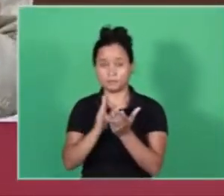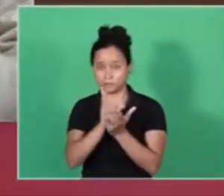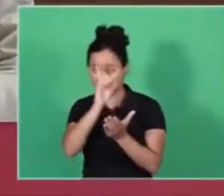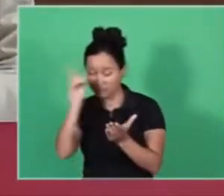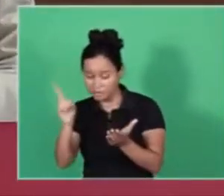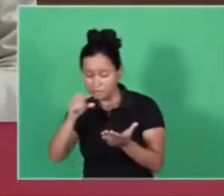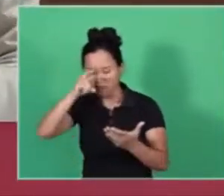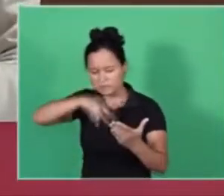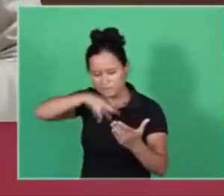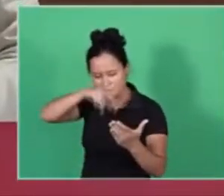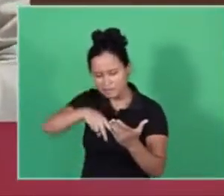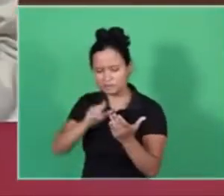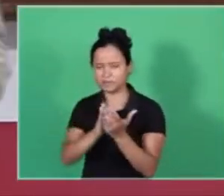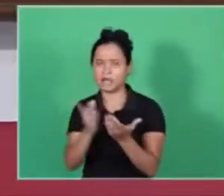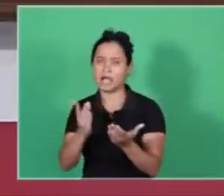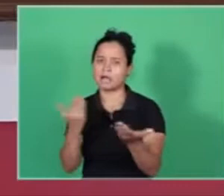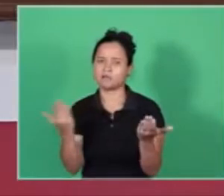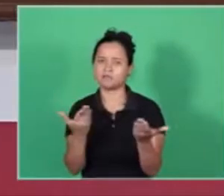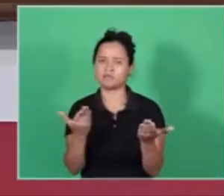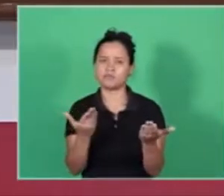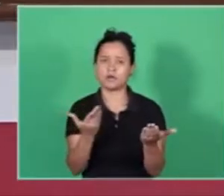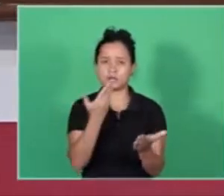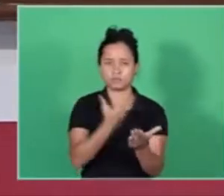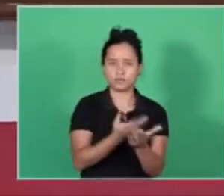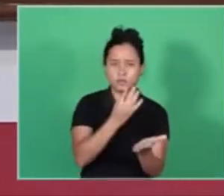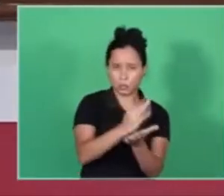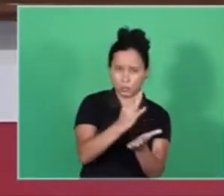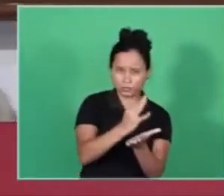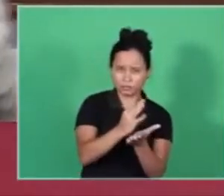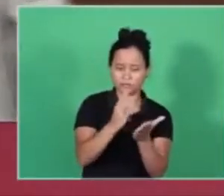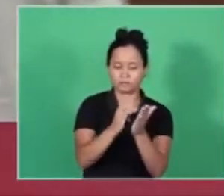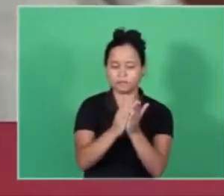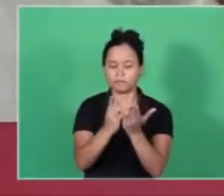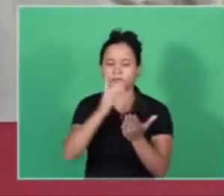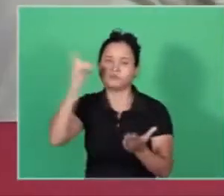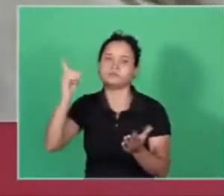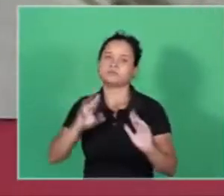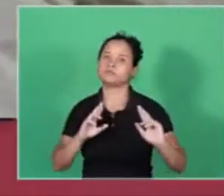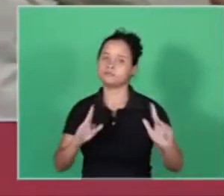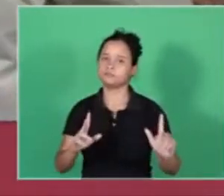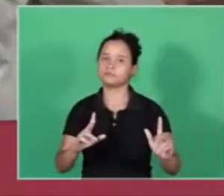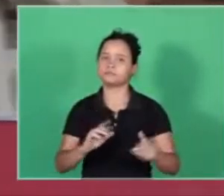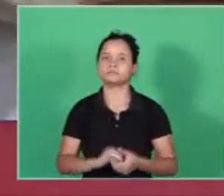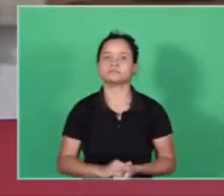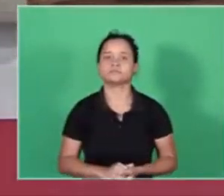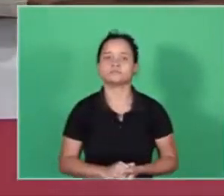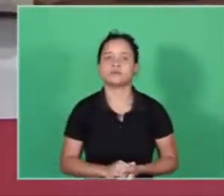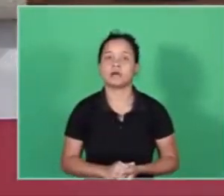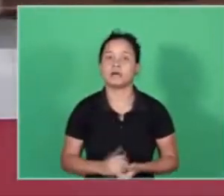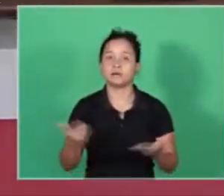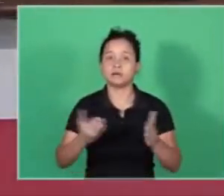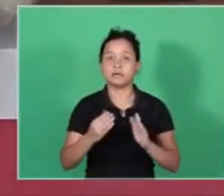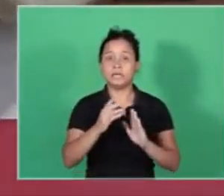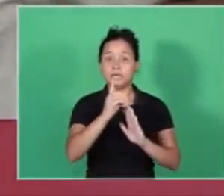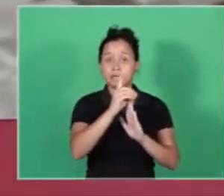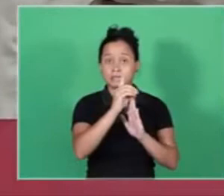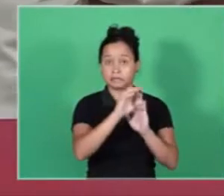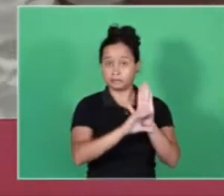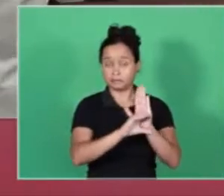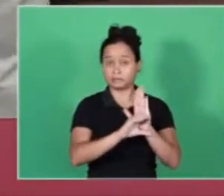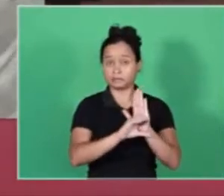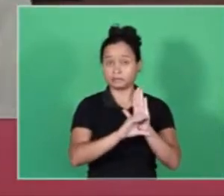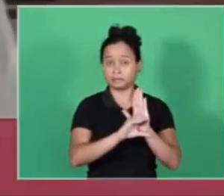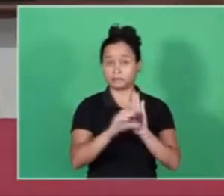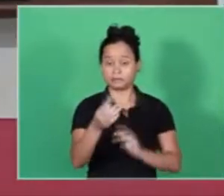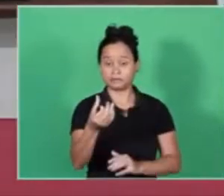Doing Bible theology is something else. I want to look at something. When the